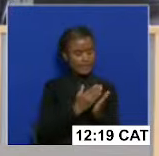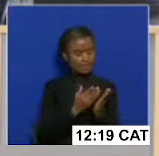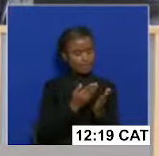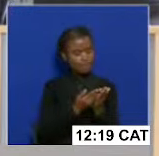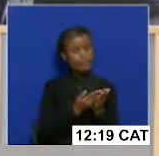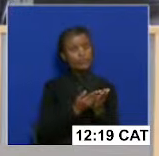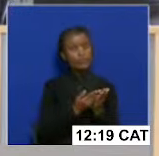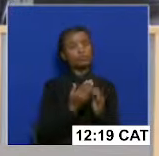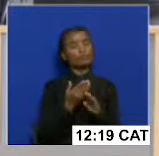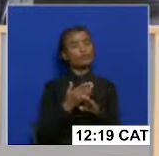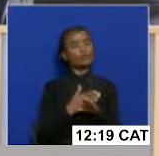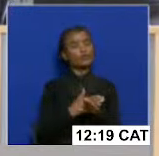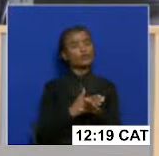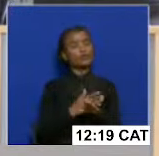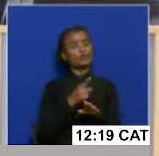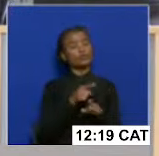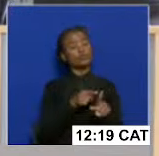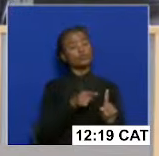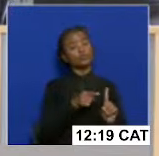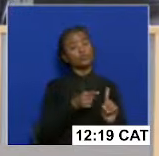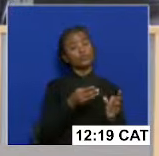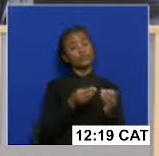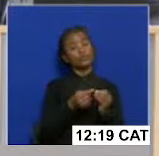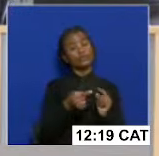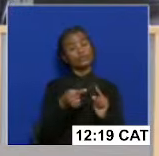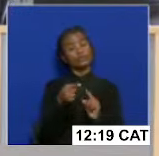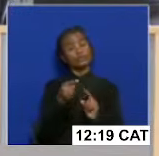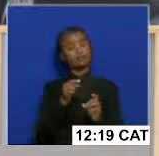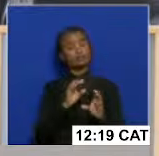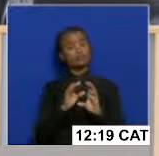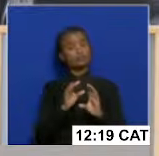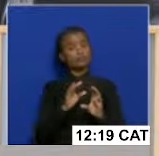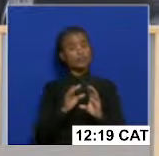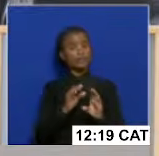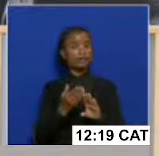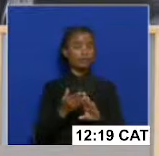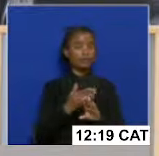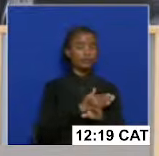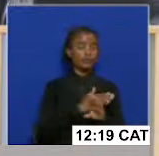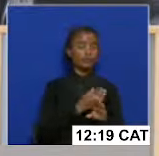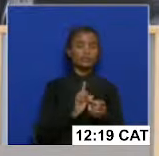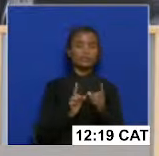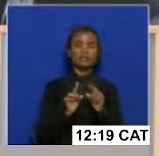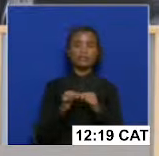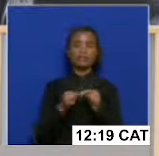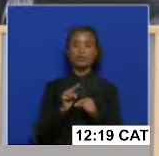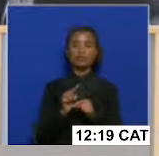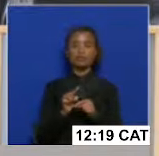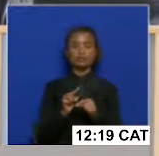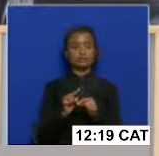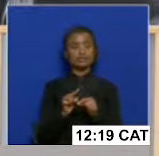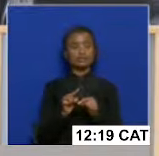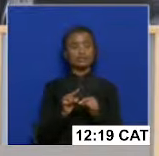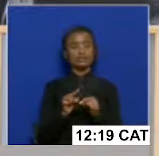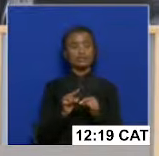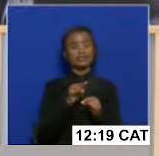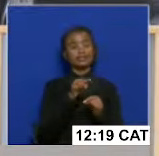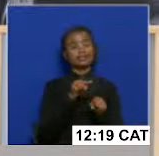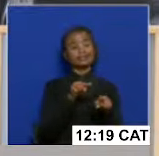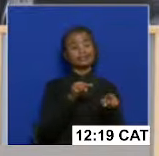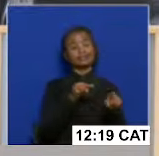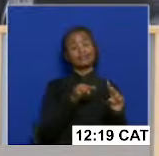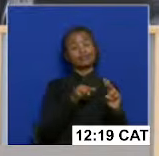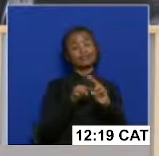and Stolz that precede this discussion about the direction she's facing and the direction you are